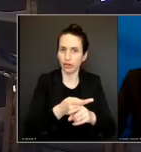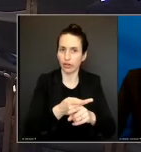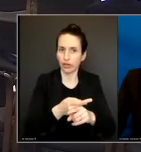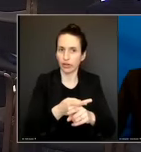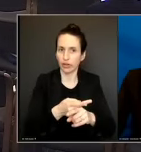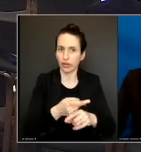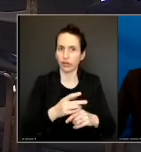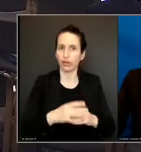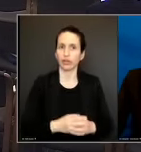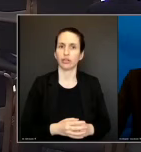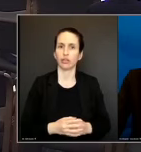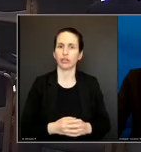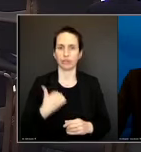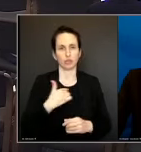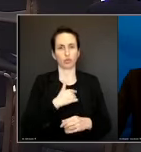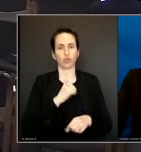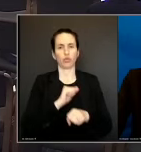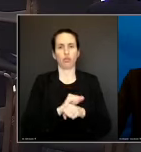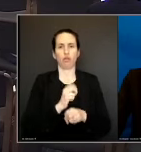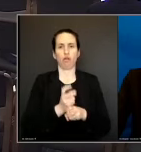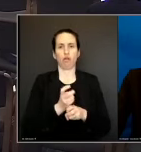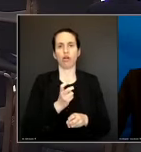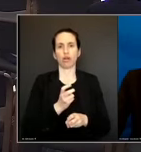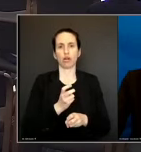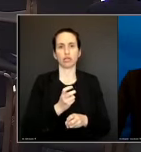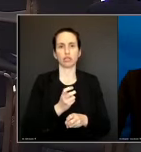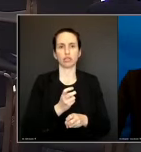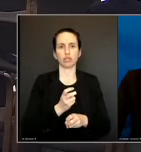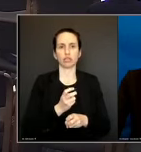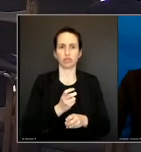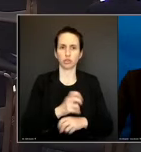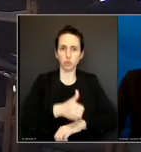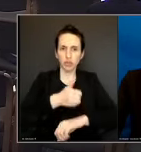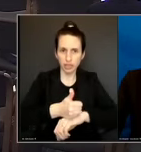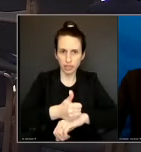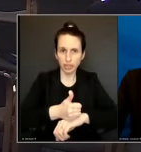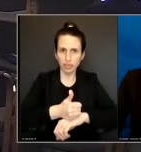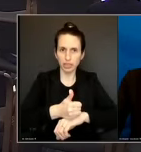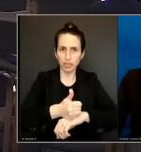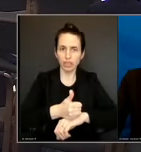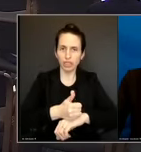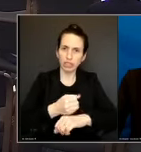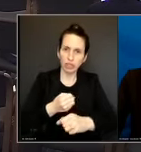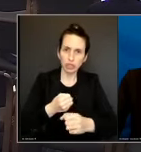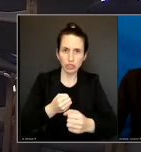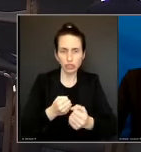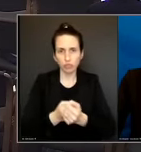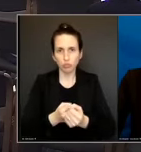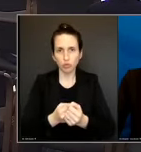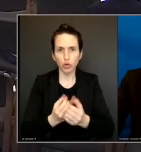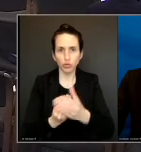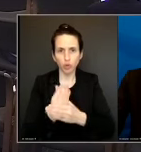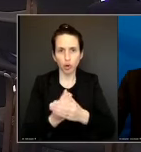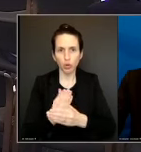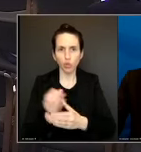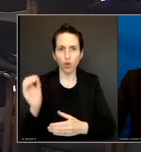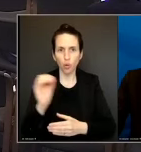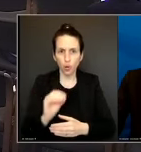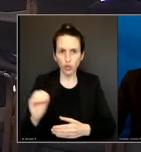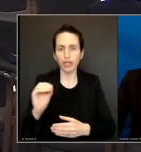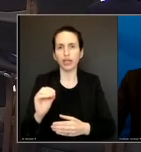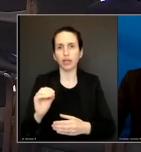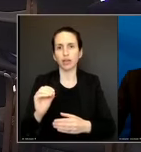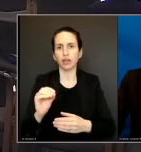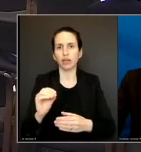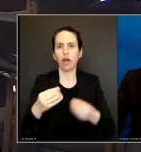to establish and support growth of the Oregon Office of Resilience and Recovery at OHA, which does a lot of work